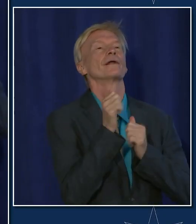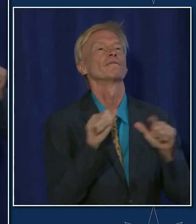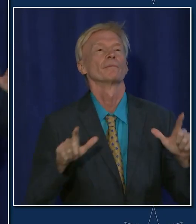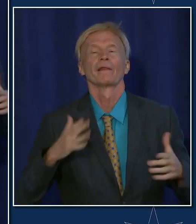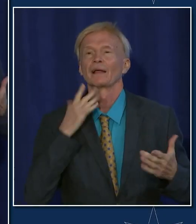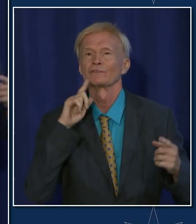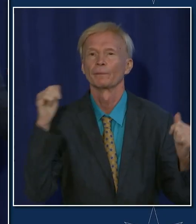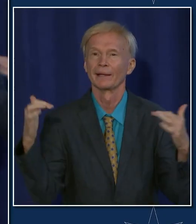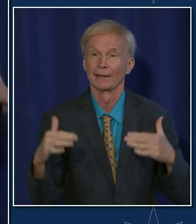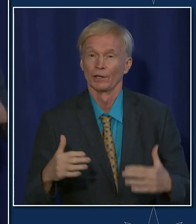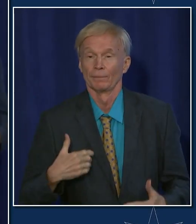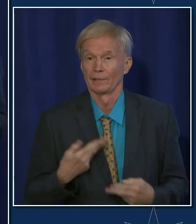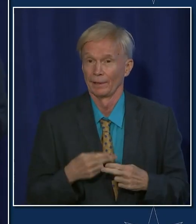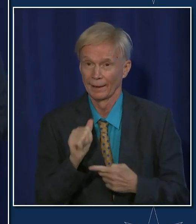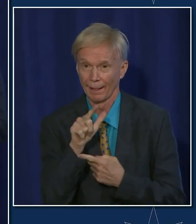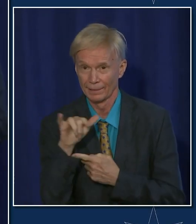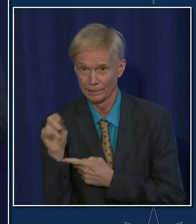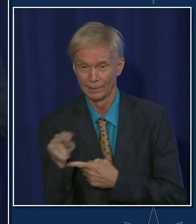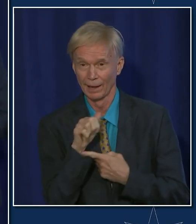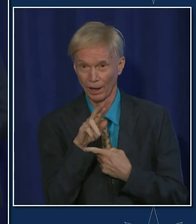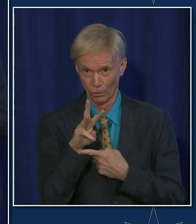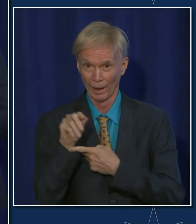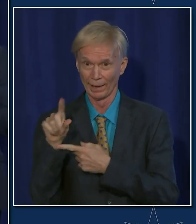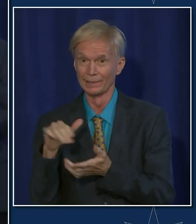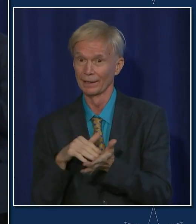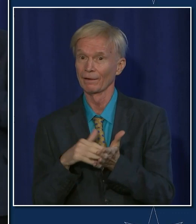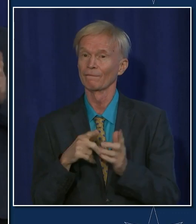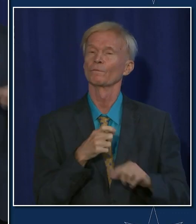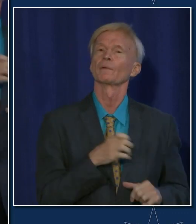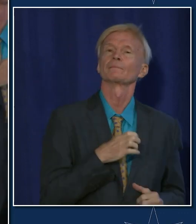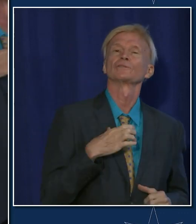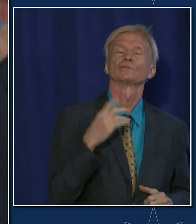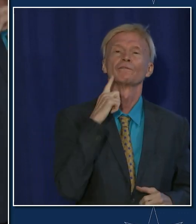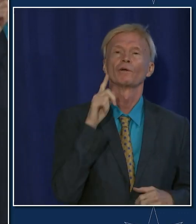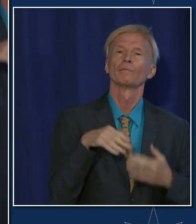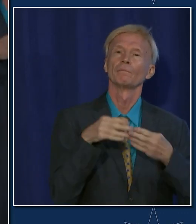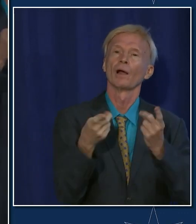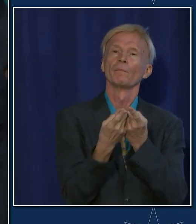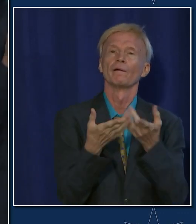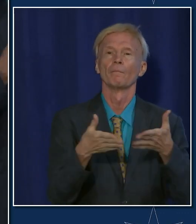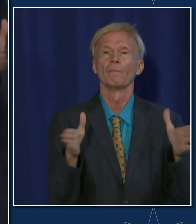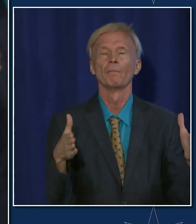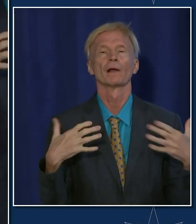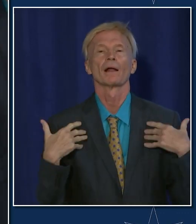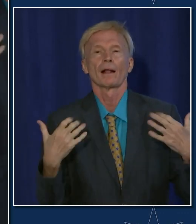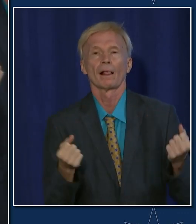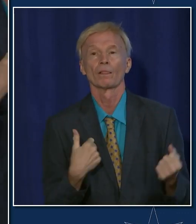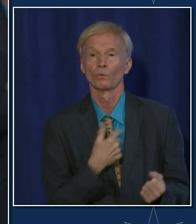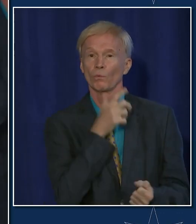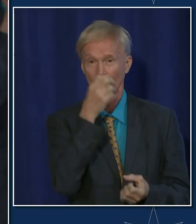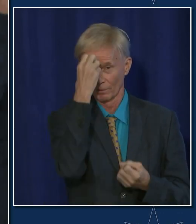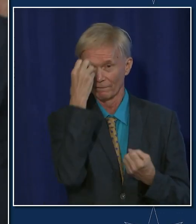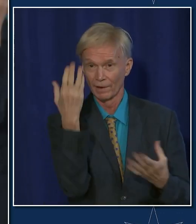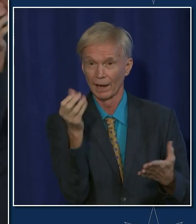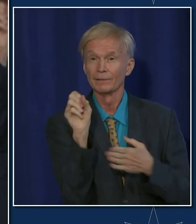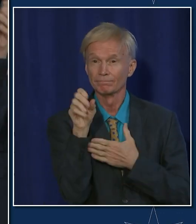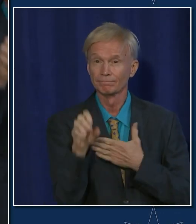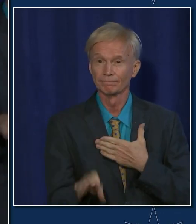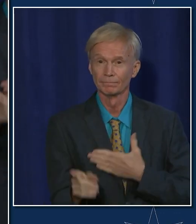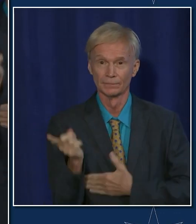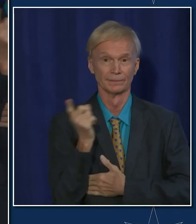I'm Dr. Allison Arwady, Commissioner at the Chicago Department of Public Health, and we'll be providing our weekly COVID-19 data